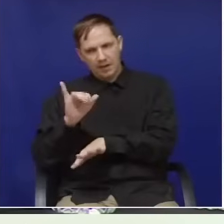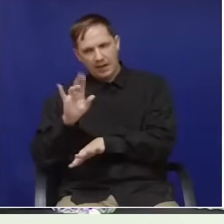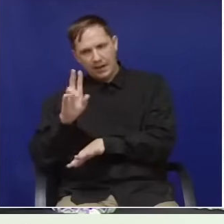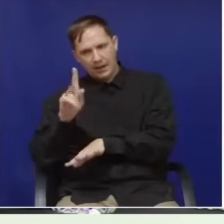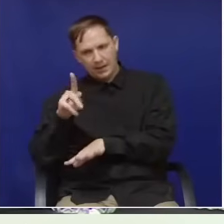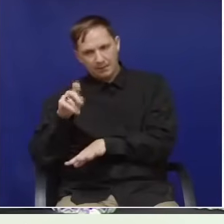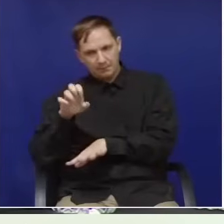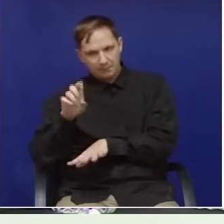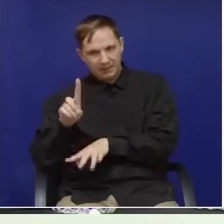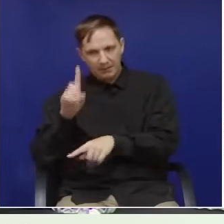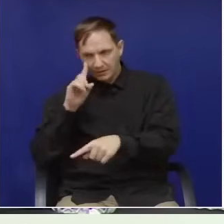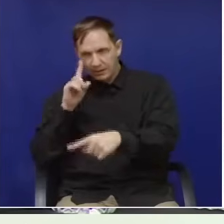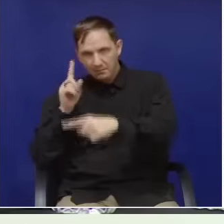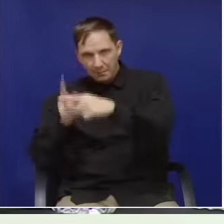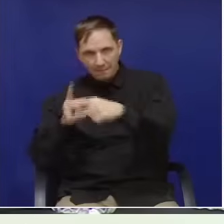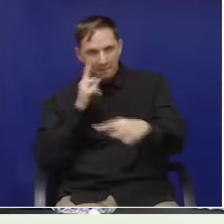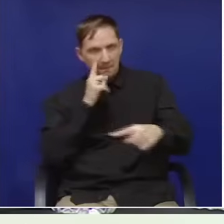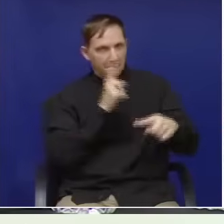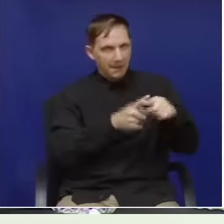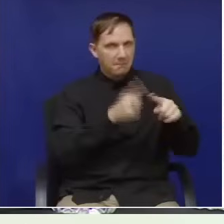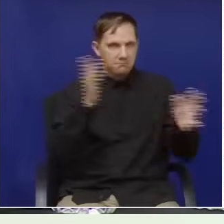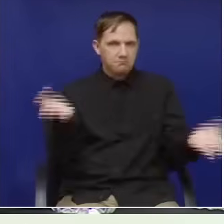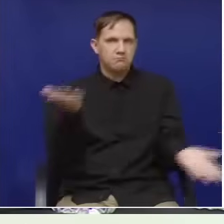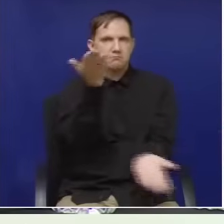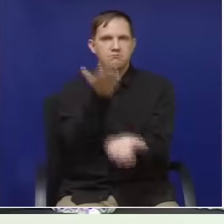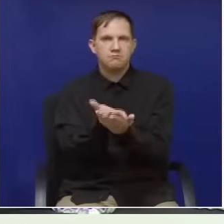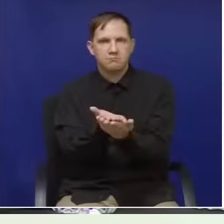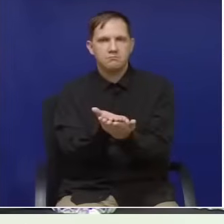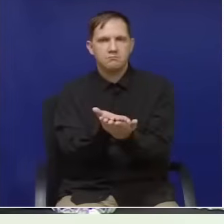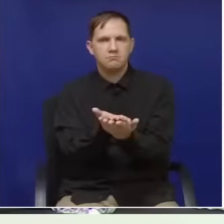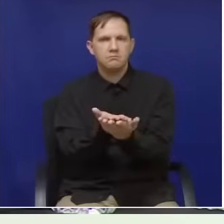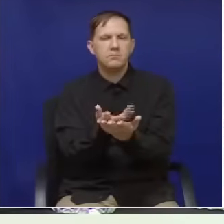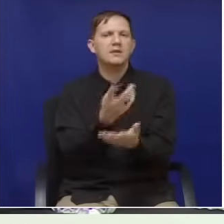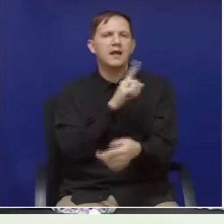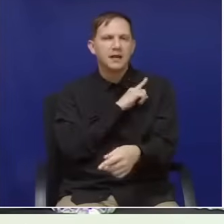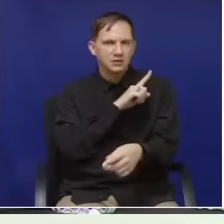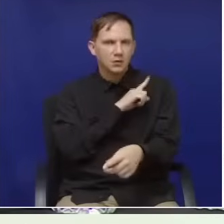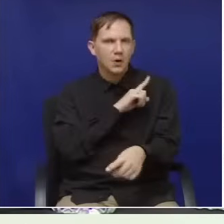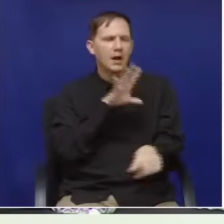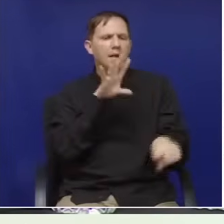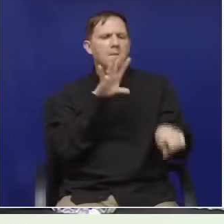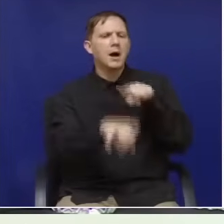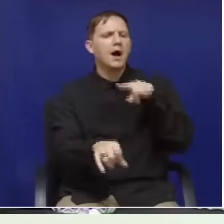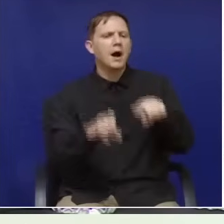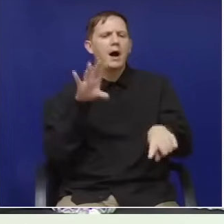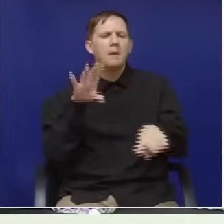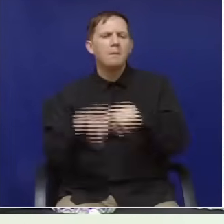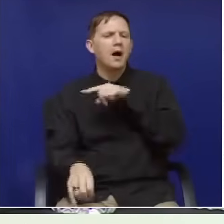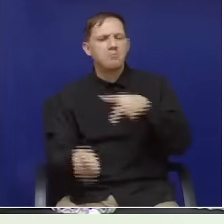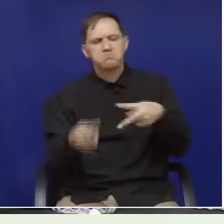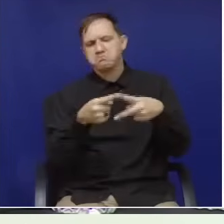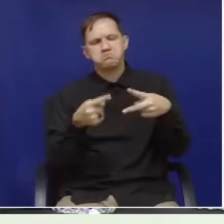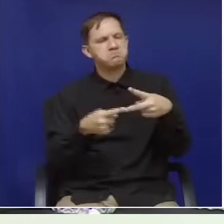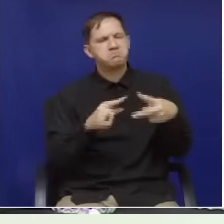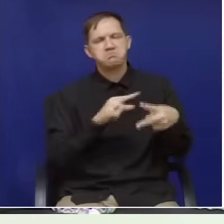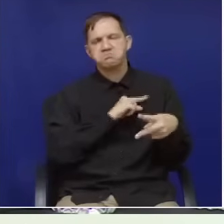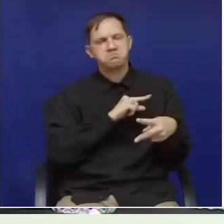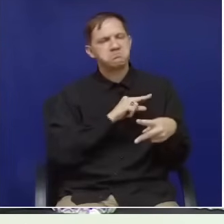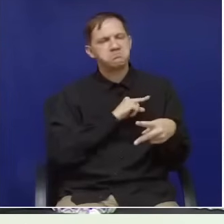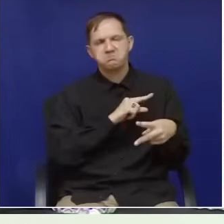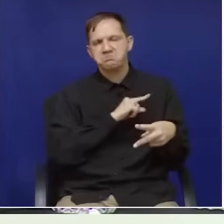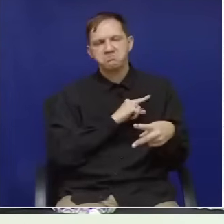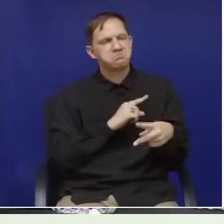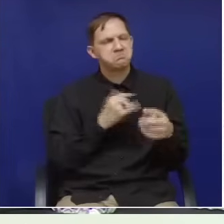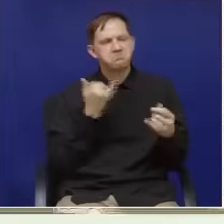that process, as indicated, found the two officers not guilty of any wrongdoing. Thank you, Honorable